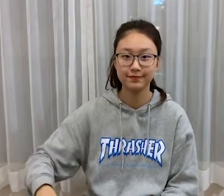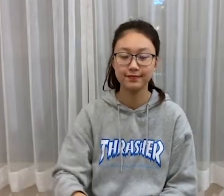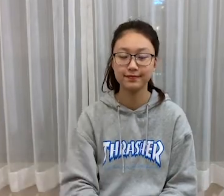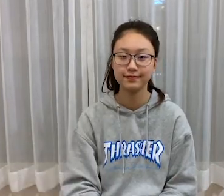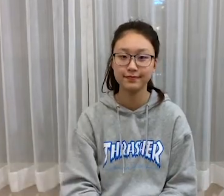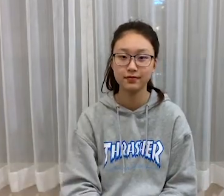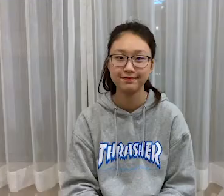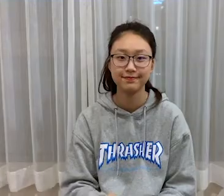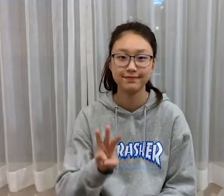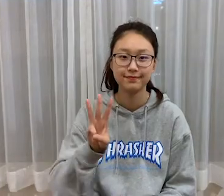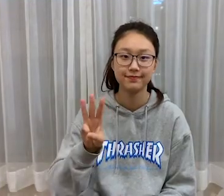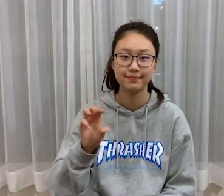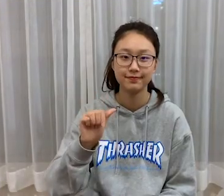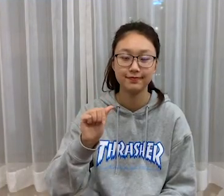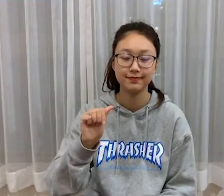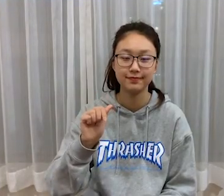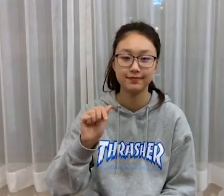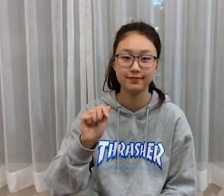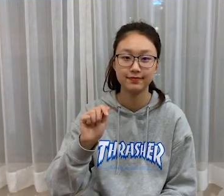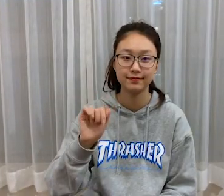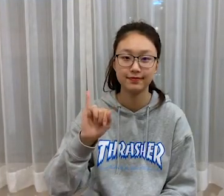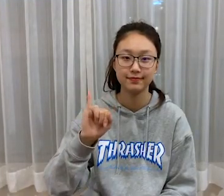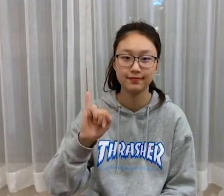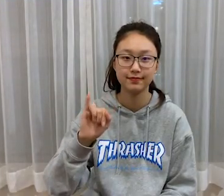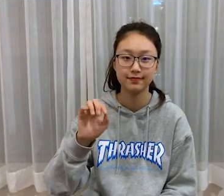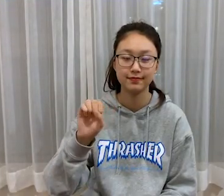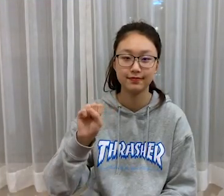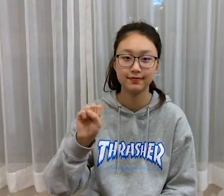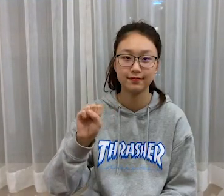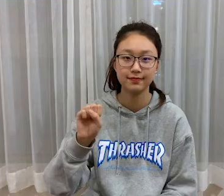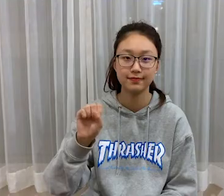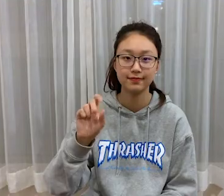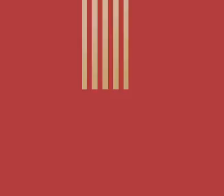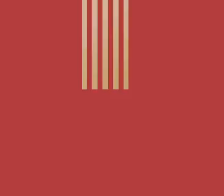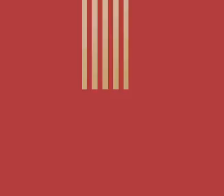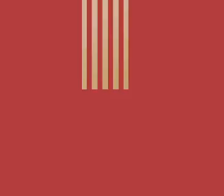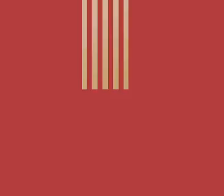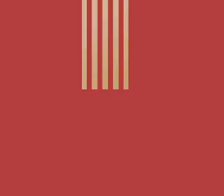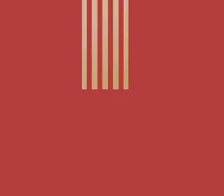of the mountain. You can think of it as in like the waist of the mountain.